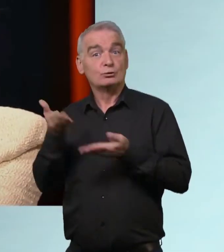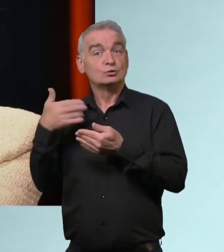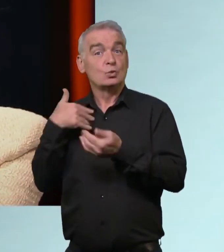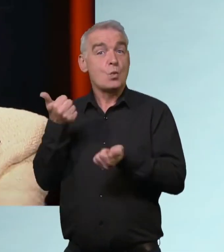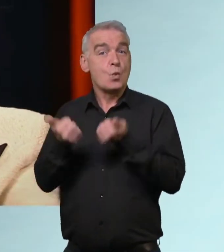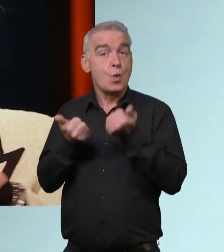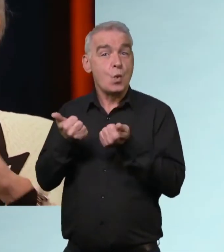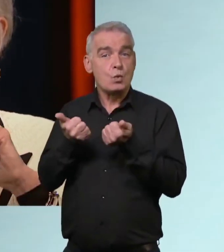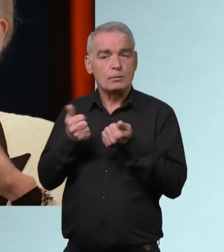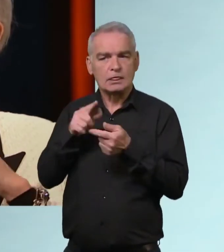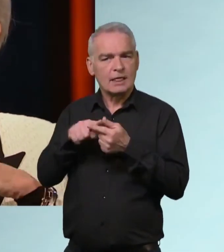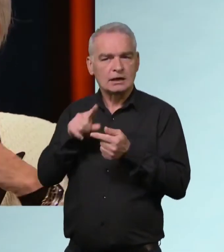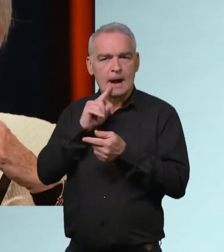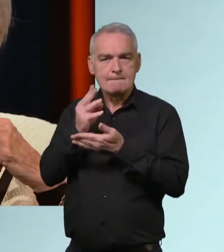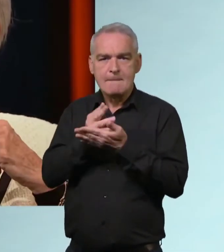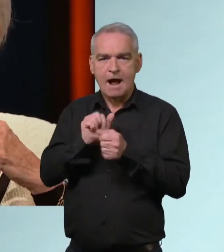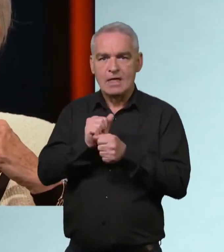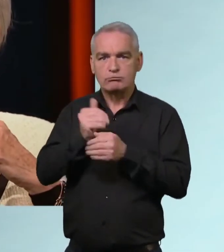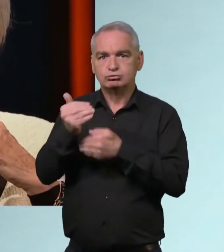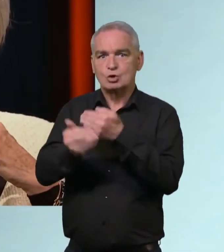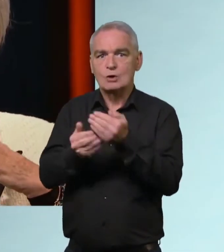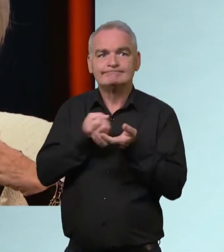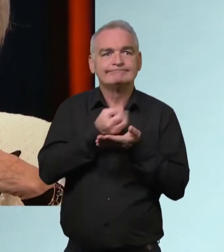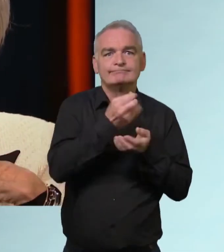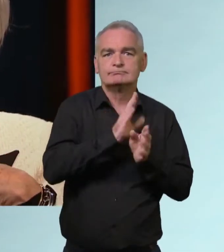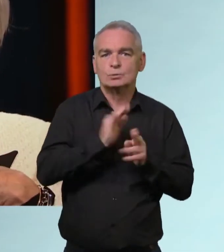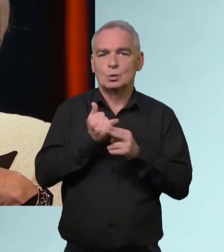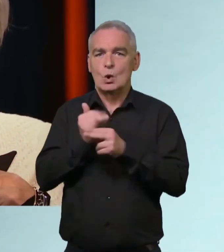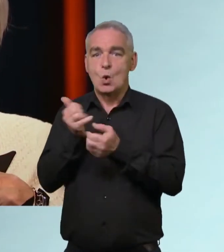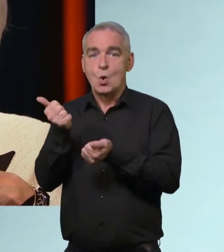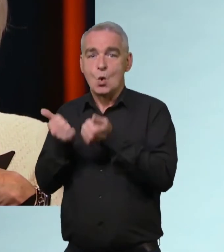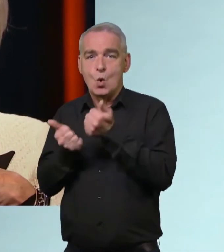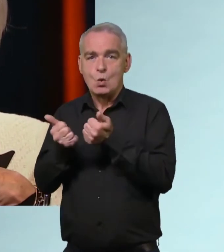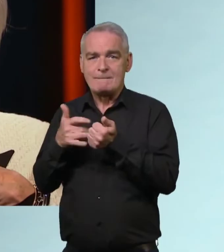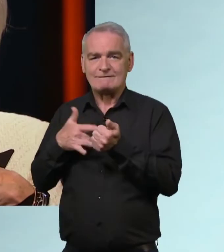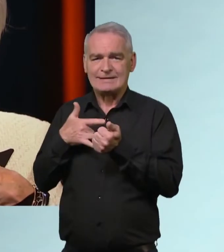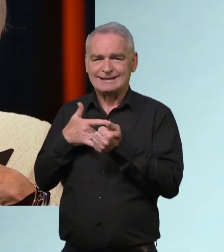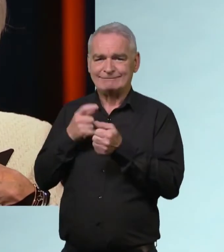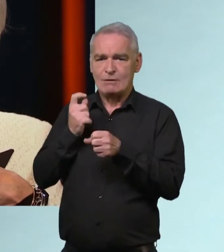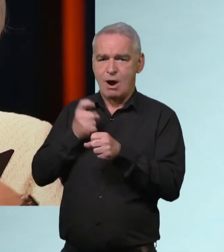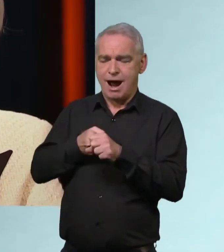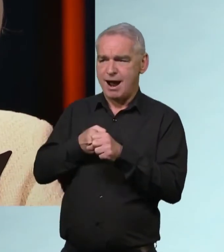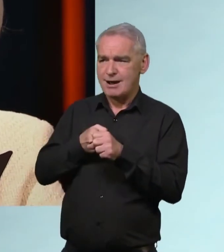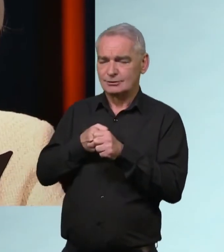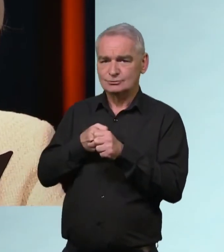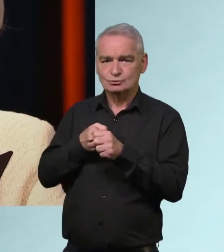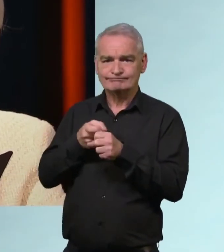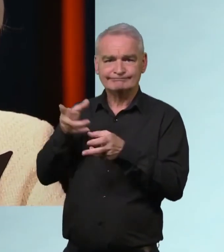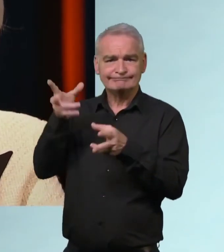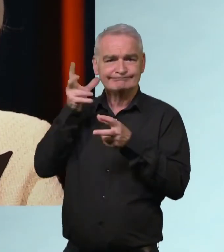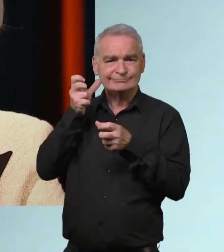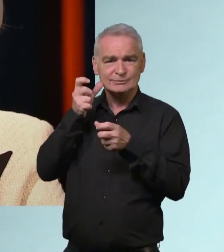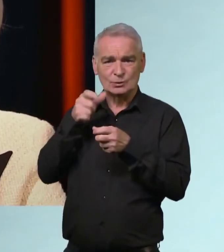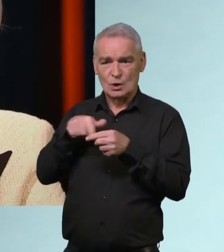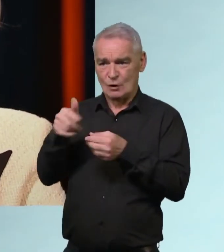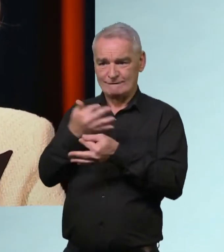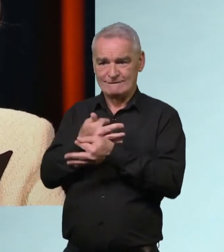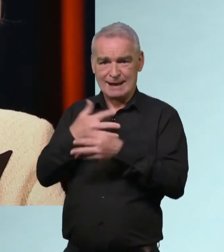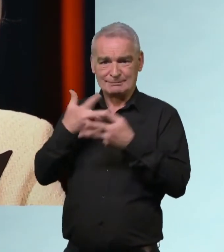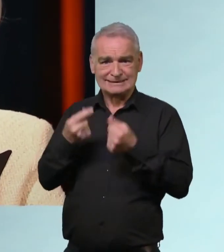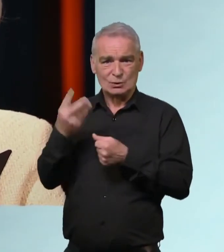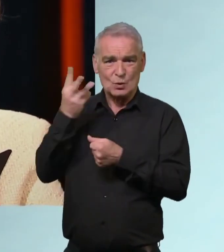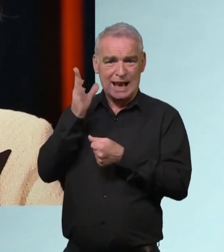not part of the process. And I always felt it must be really hard, you know, when you're hearing all of this and sitting in court and